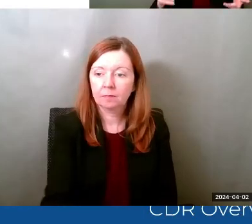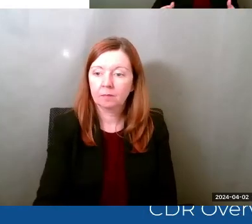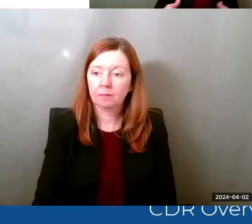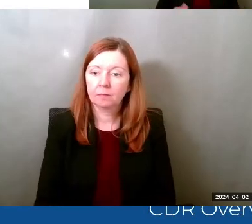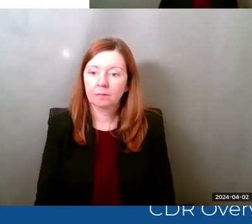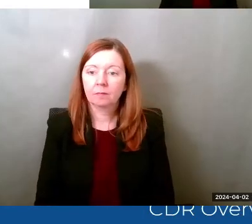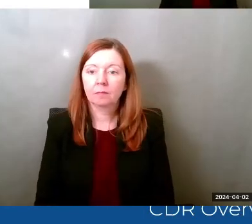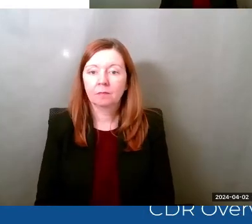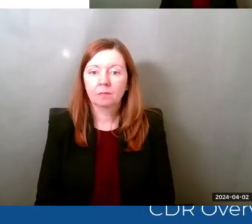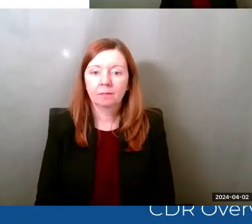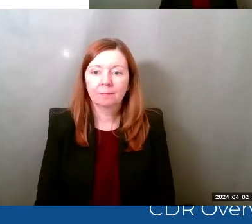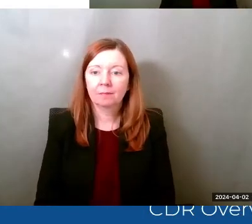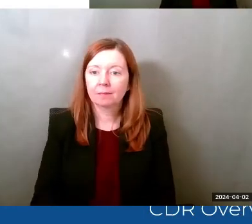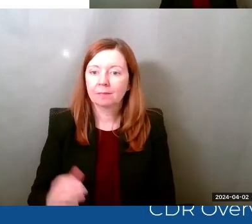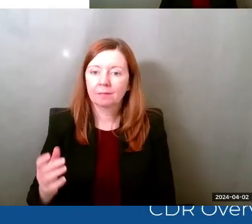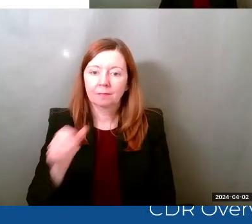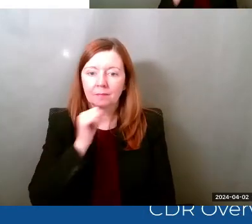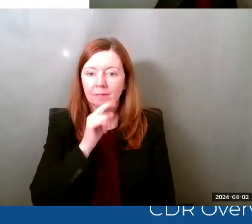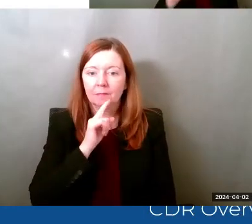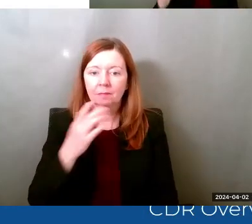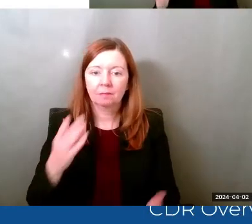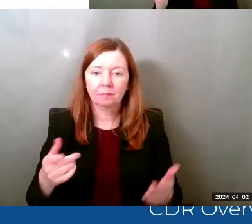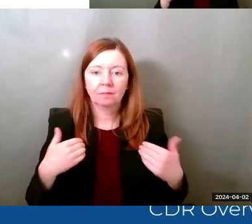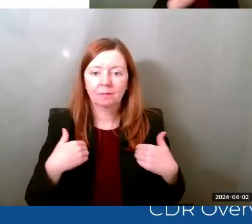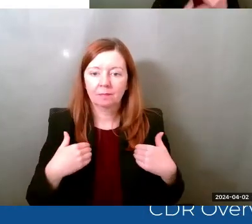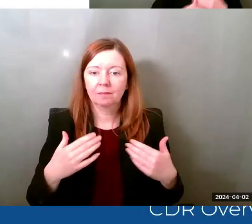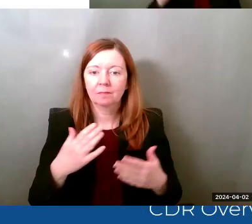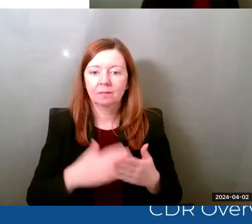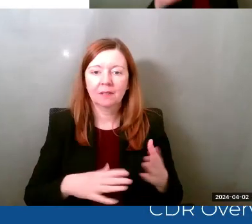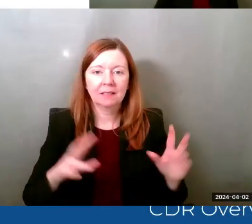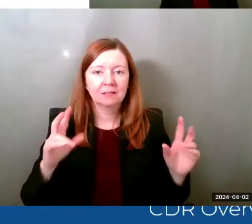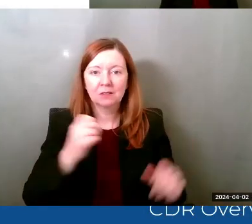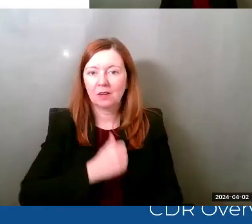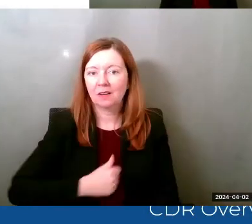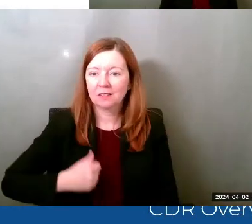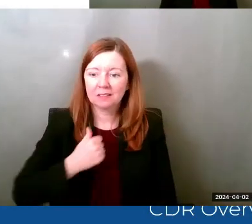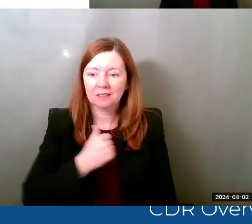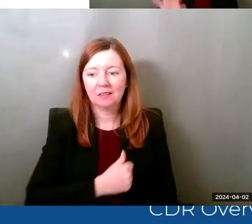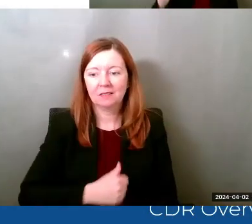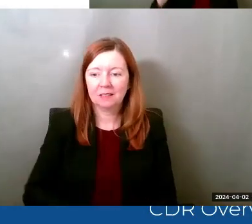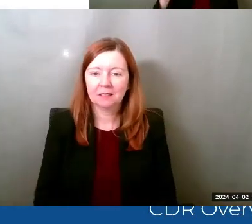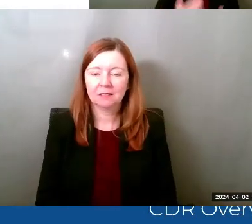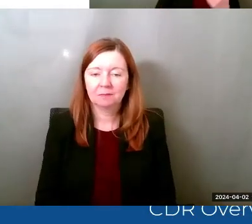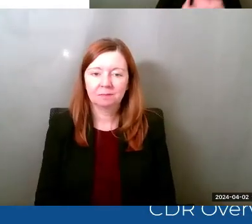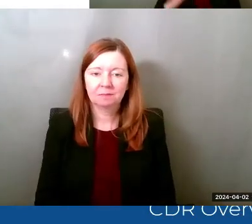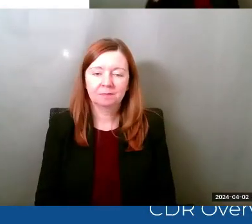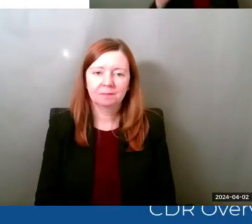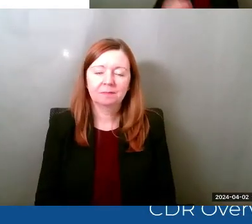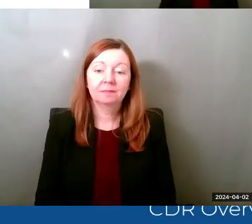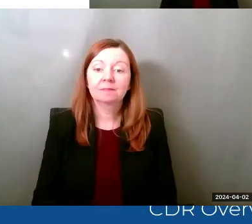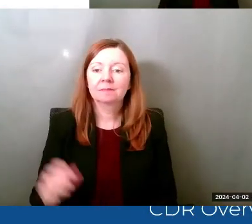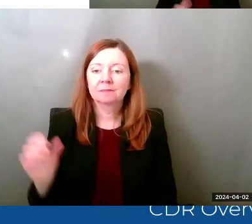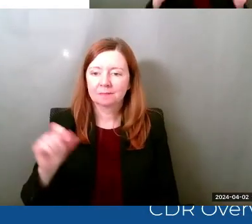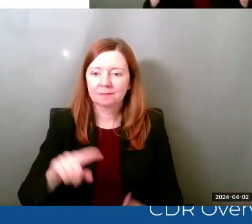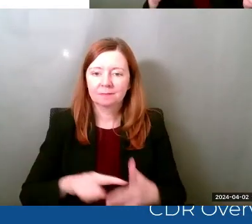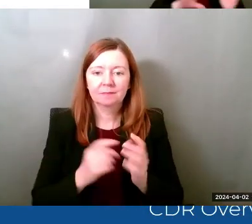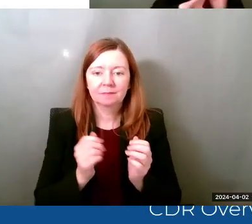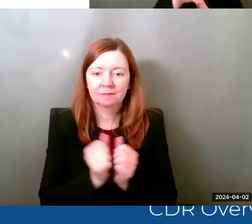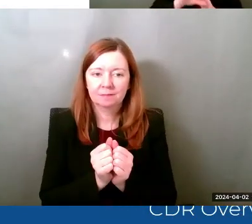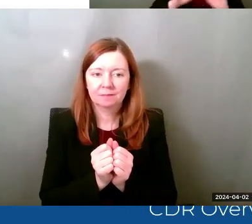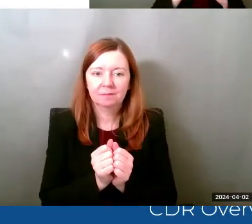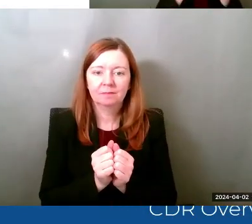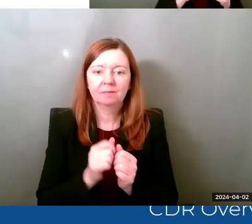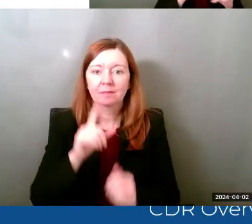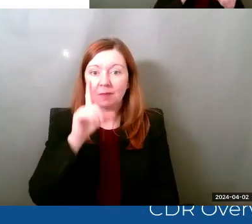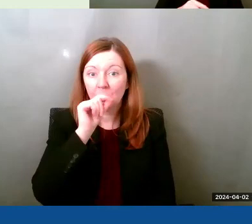I'll step in because I'm not sure, maybe he's having some mic issues. Sorry about that, guys. Sorry about that. Yes, just starting with the